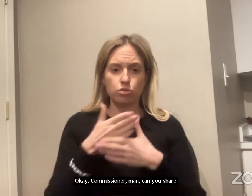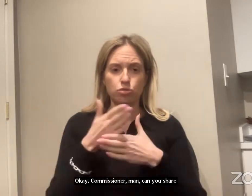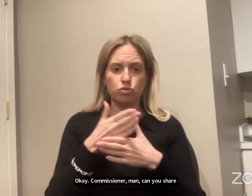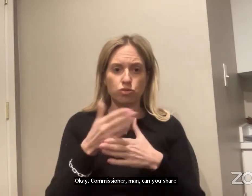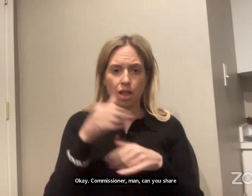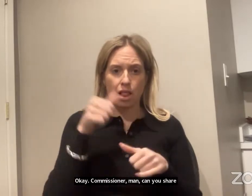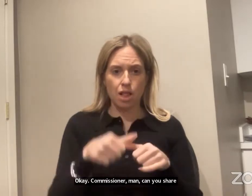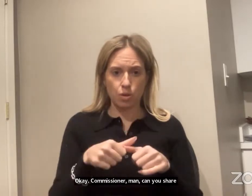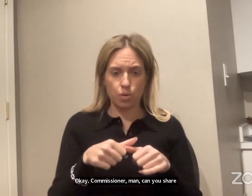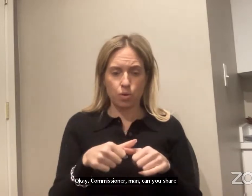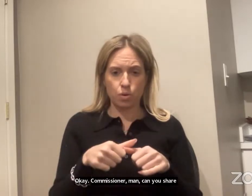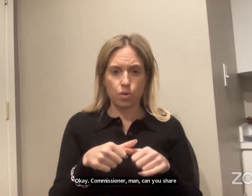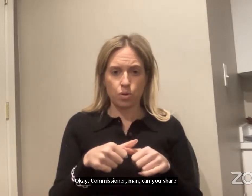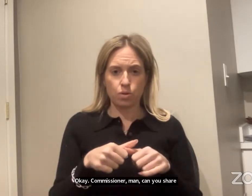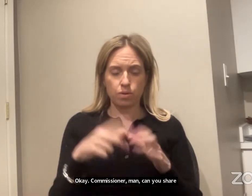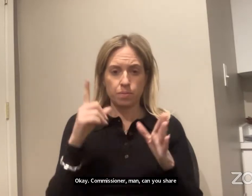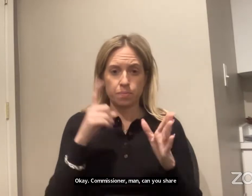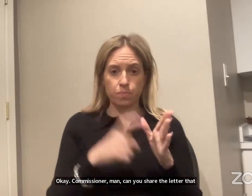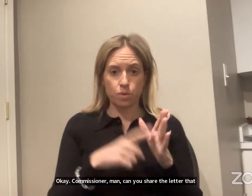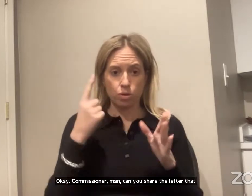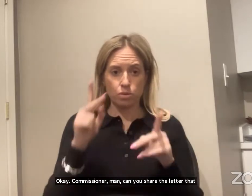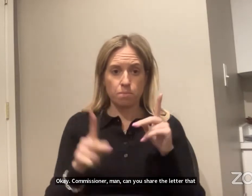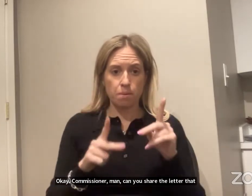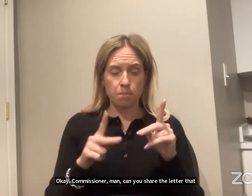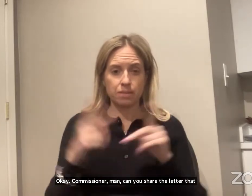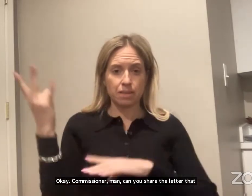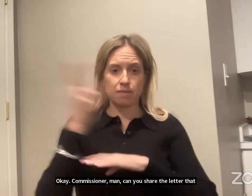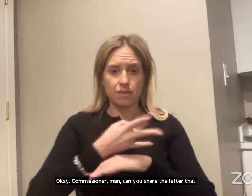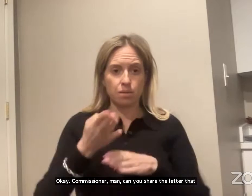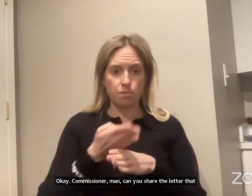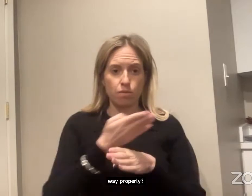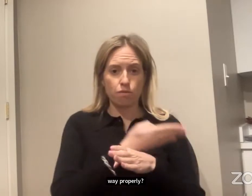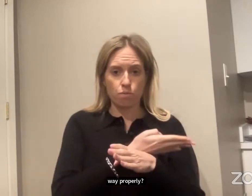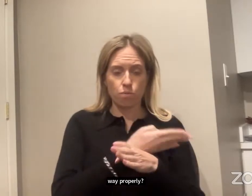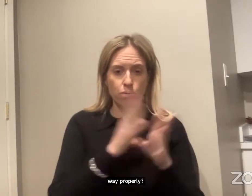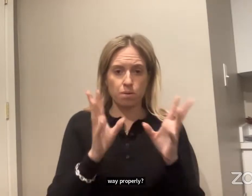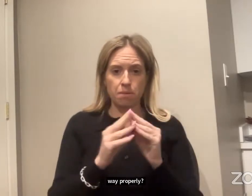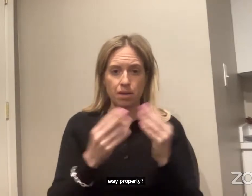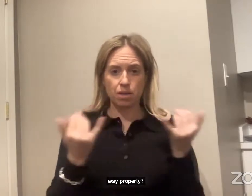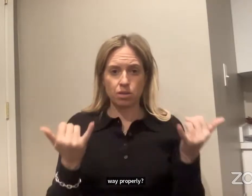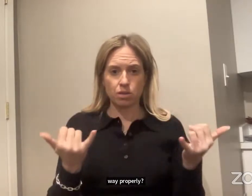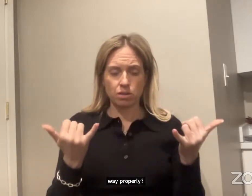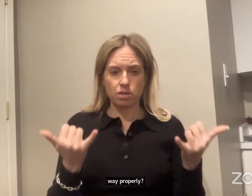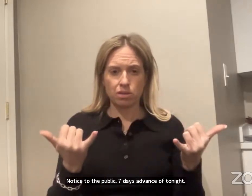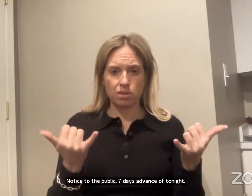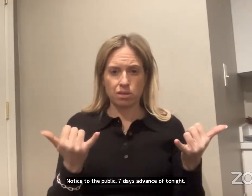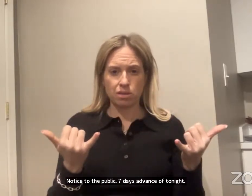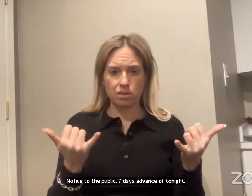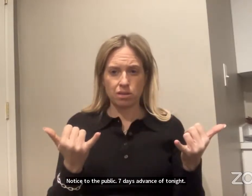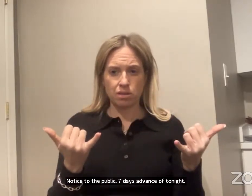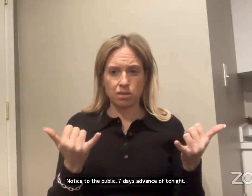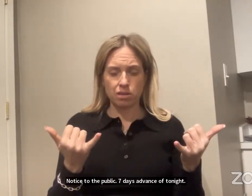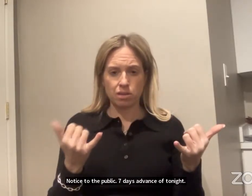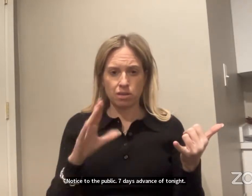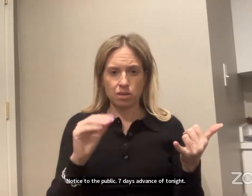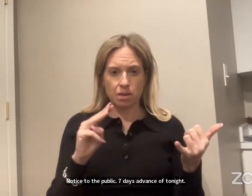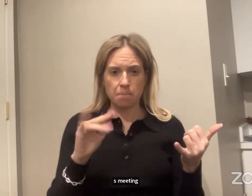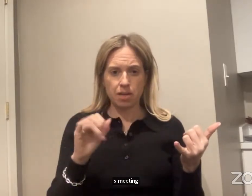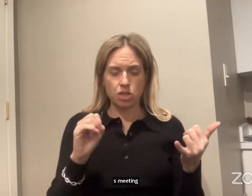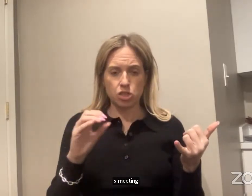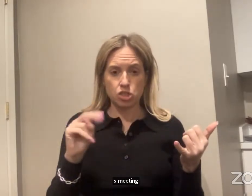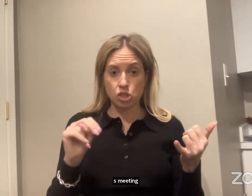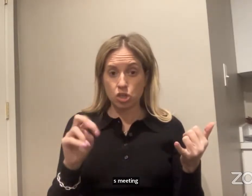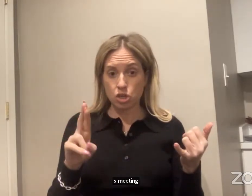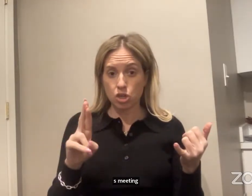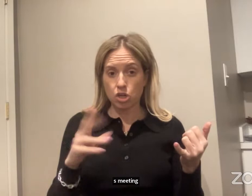was properly noticed to the public 7 days advance of tonight's meeting? Well, Commissioner, it seems like she dropped